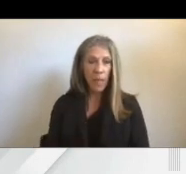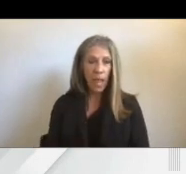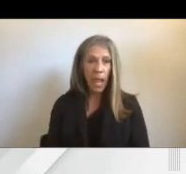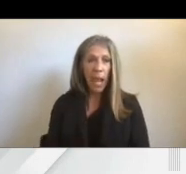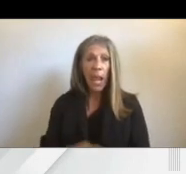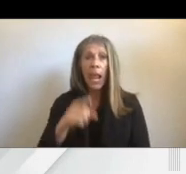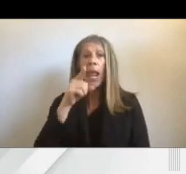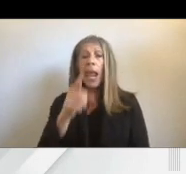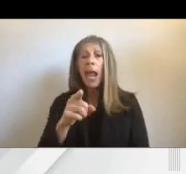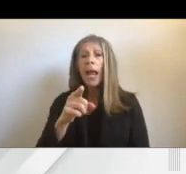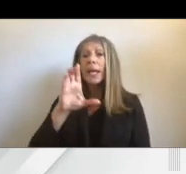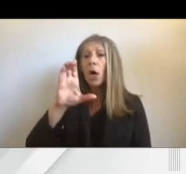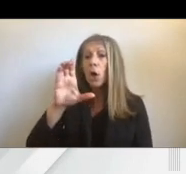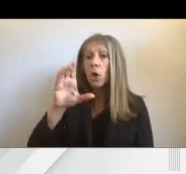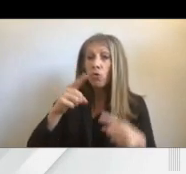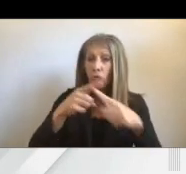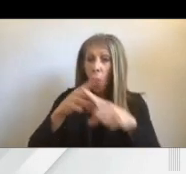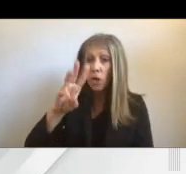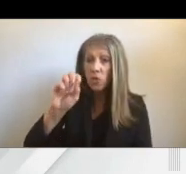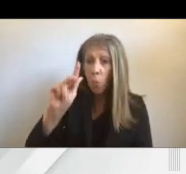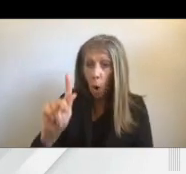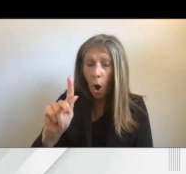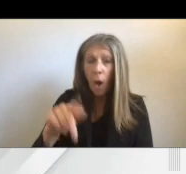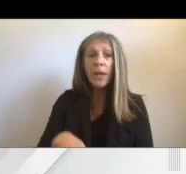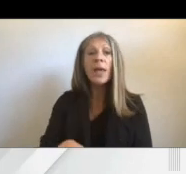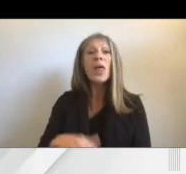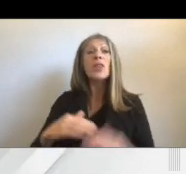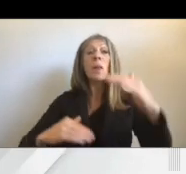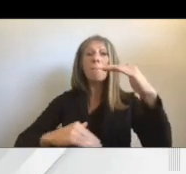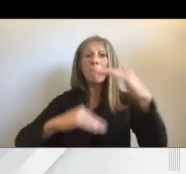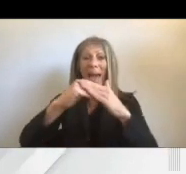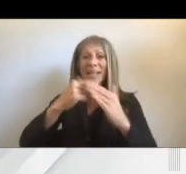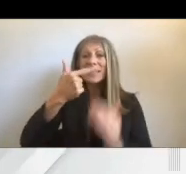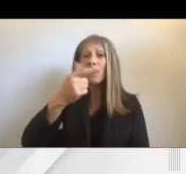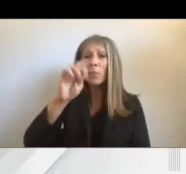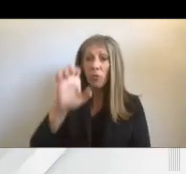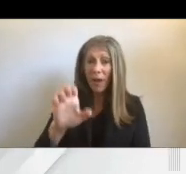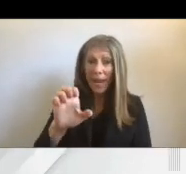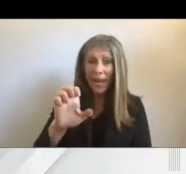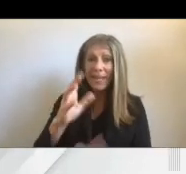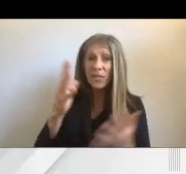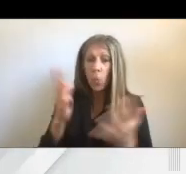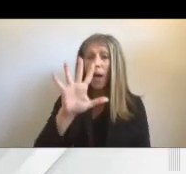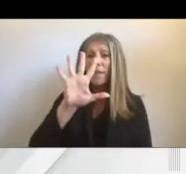Within a crosswalk, the maximum grade of a pedestrian access route is 5%,